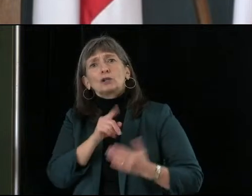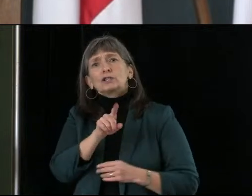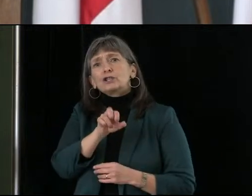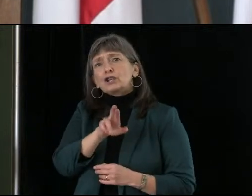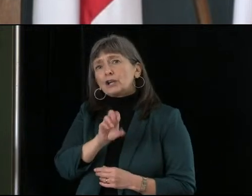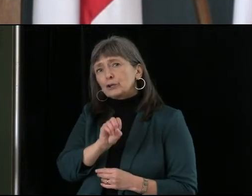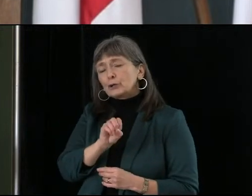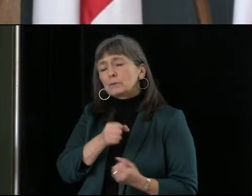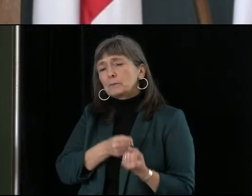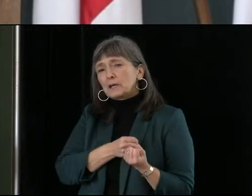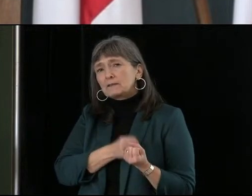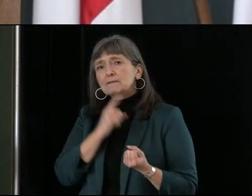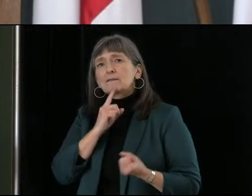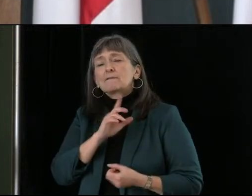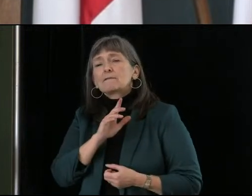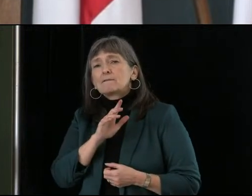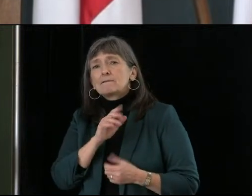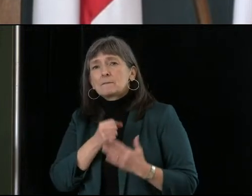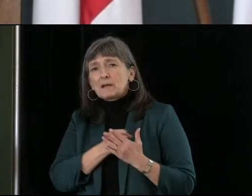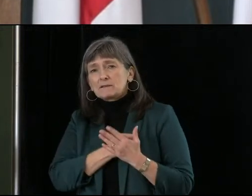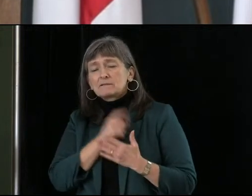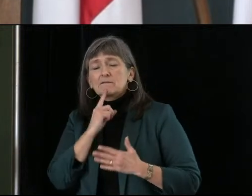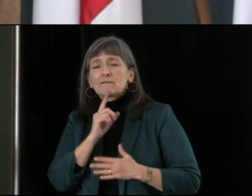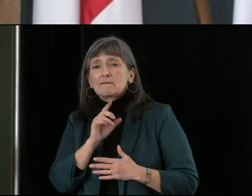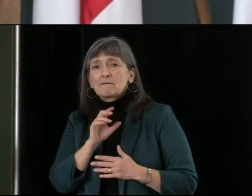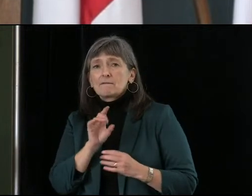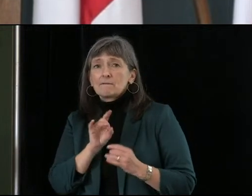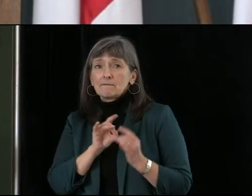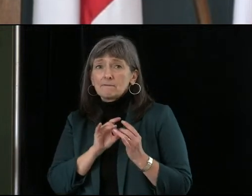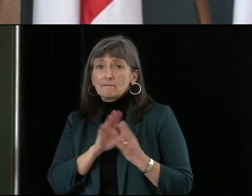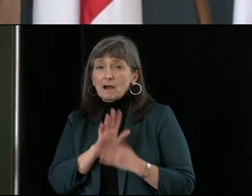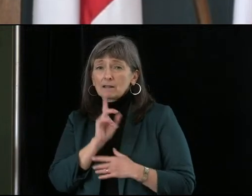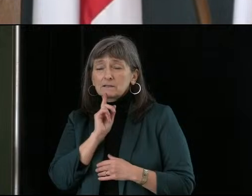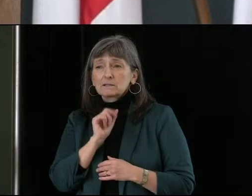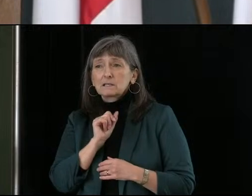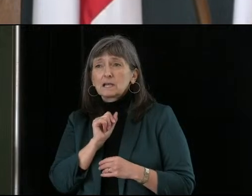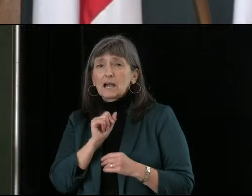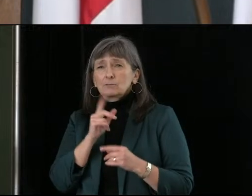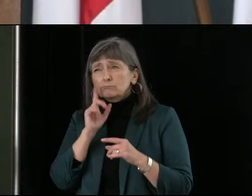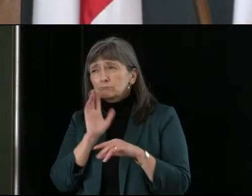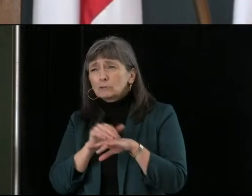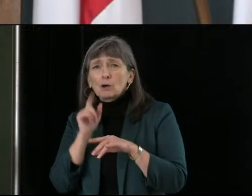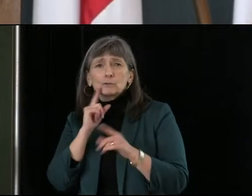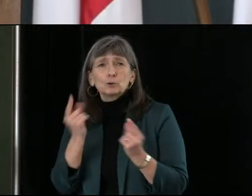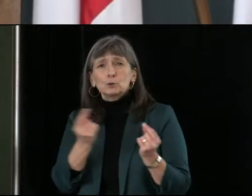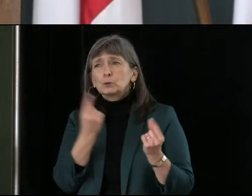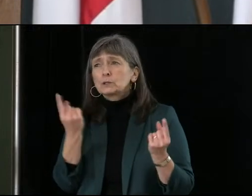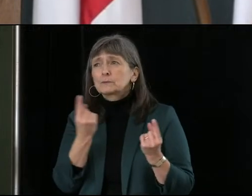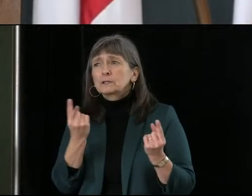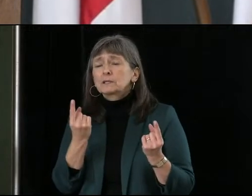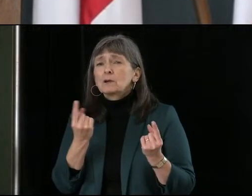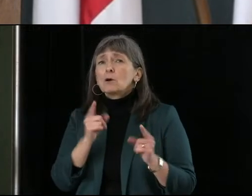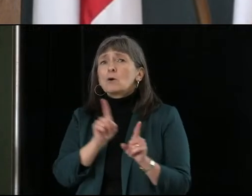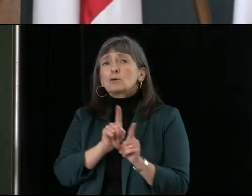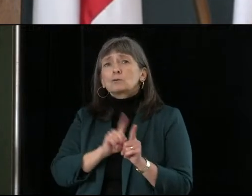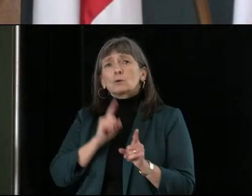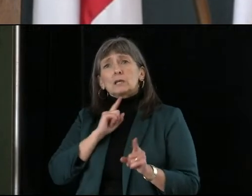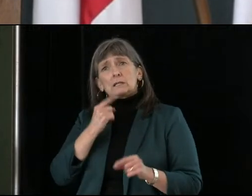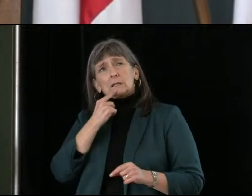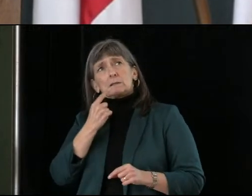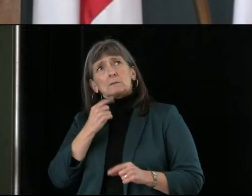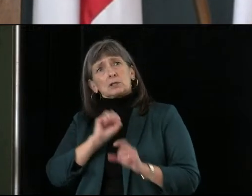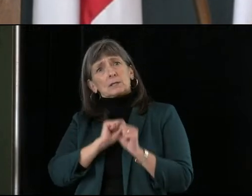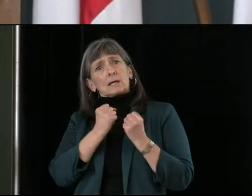inspire a call to action. It also sends a powerful message that society will not tolerate